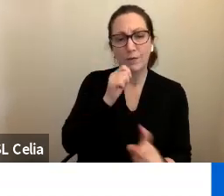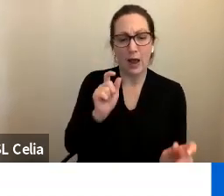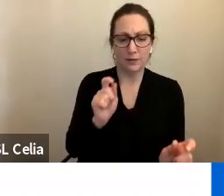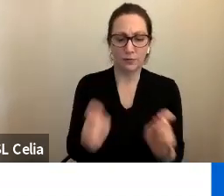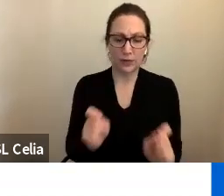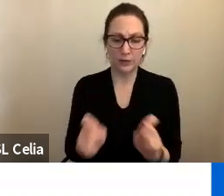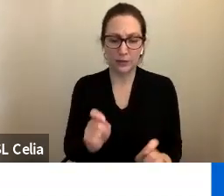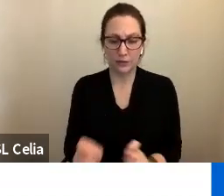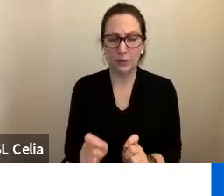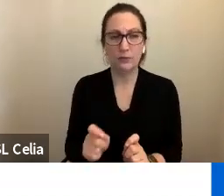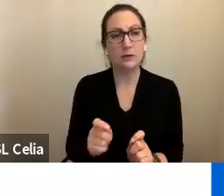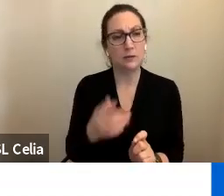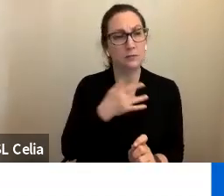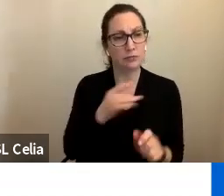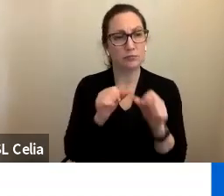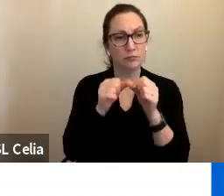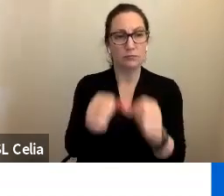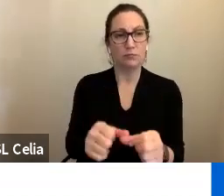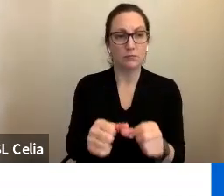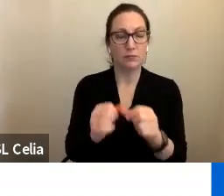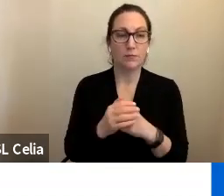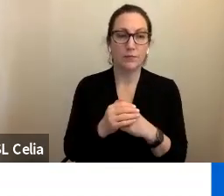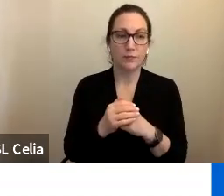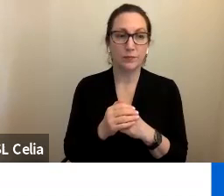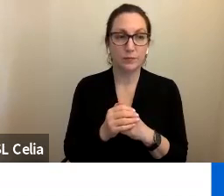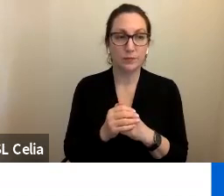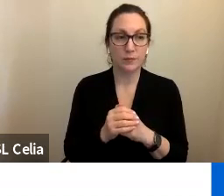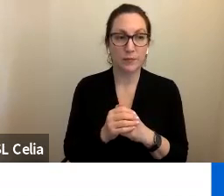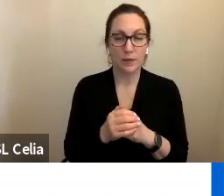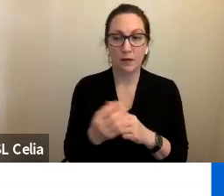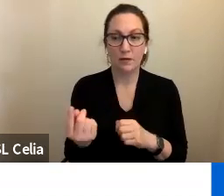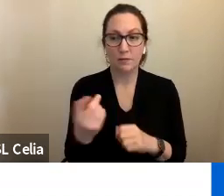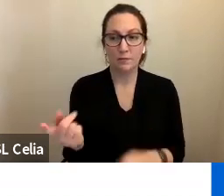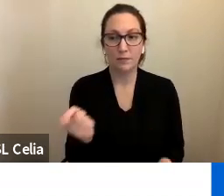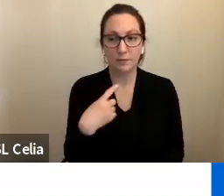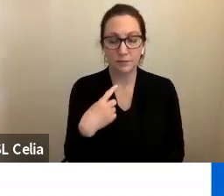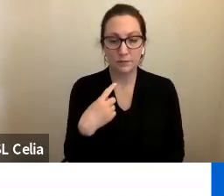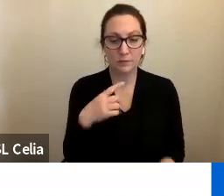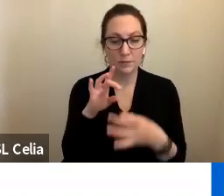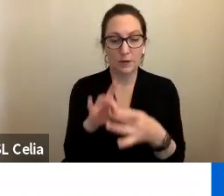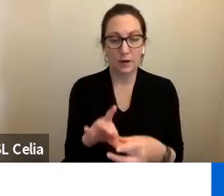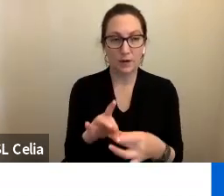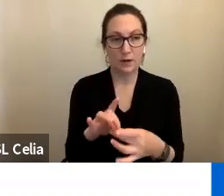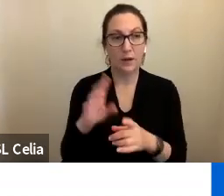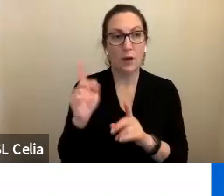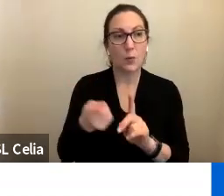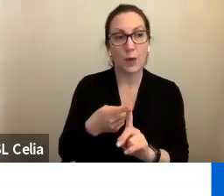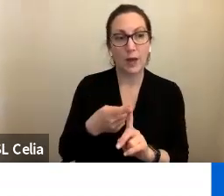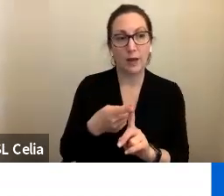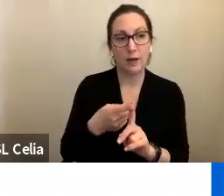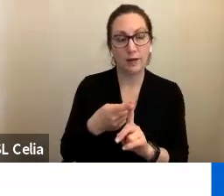time. And there was also a question around when the 2020